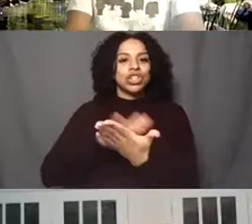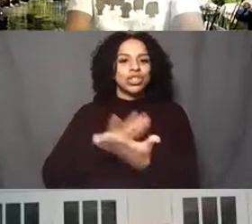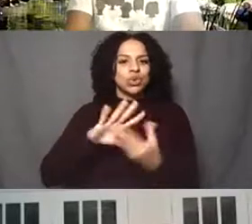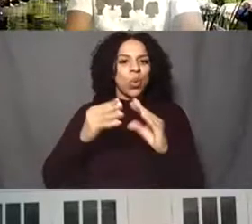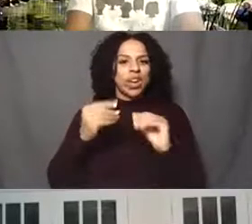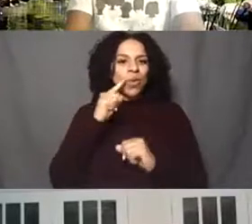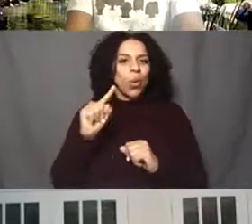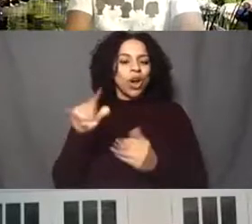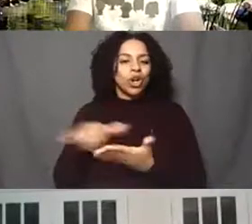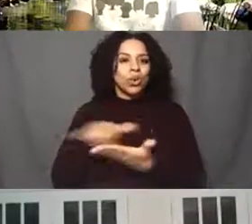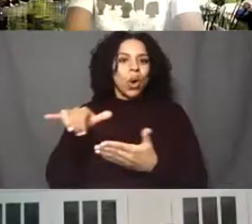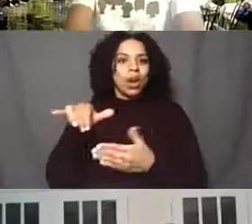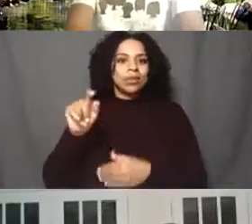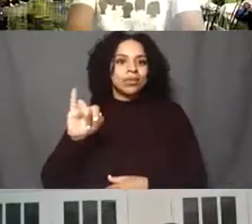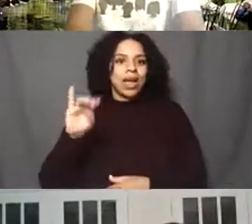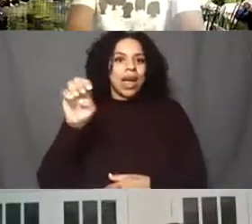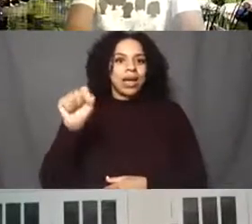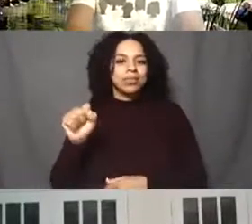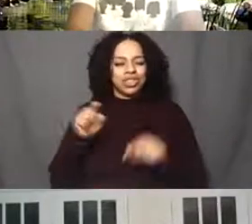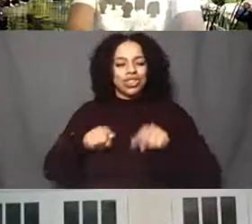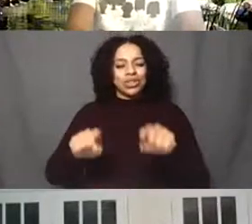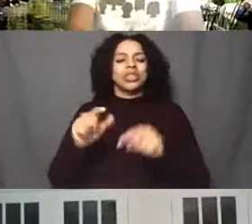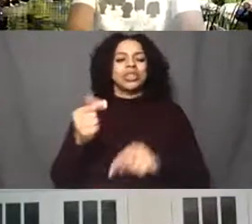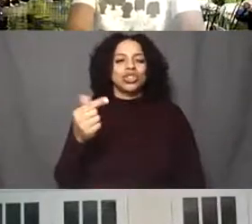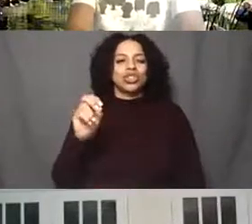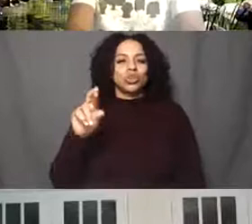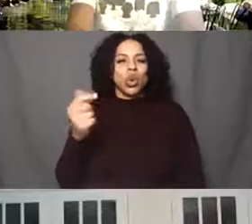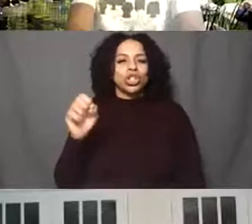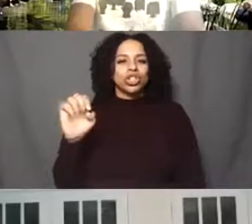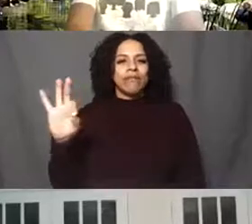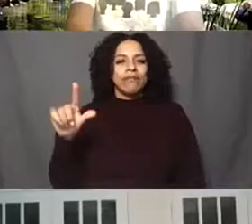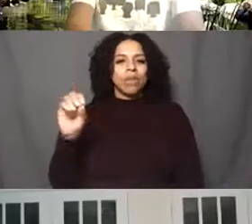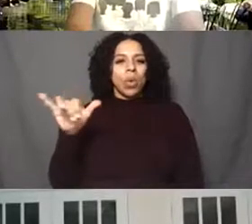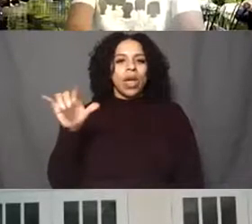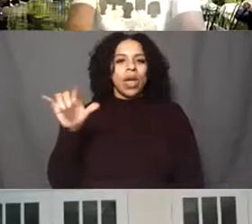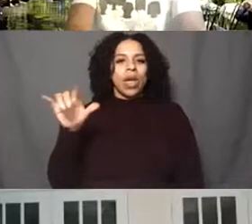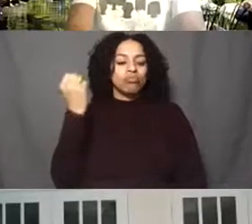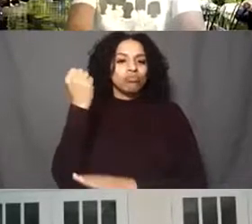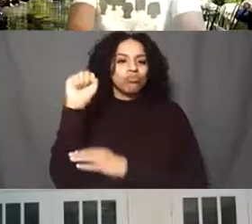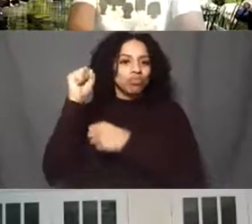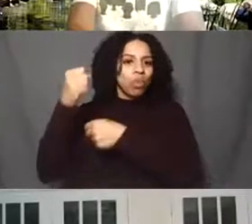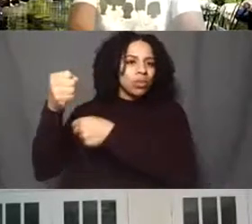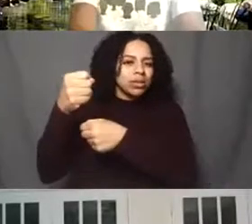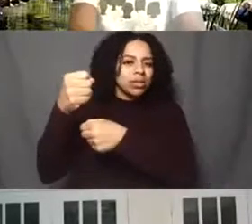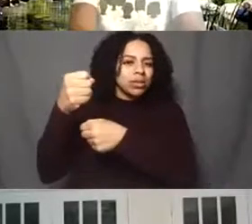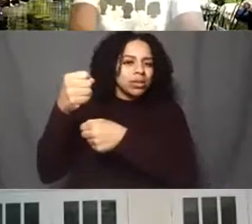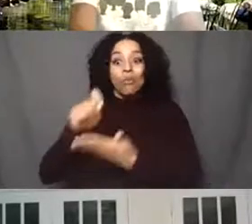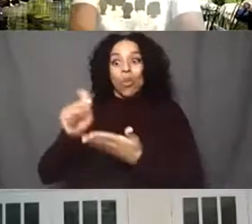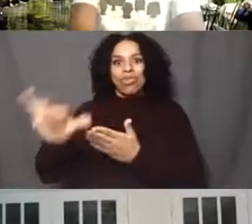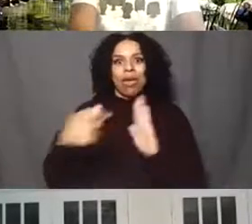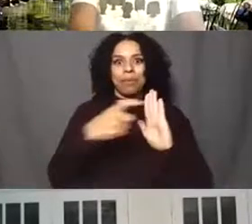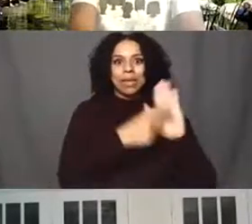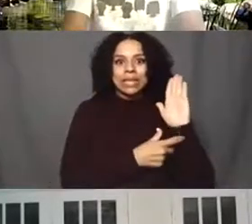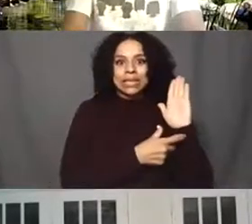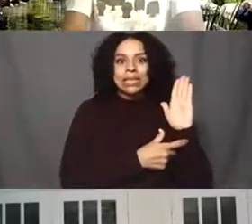year in the wake of the George Floyd protests. And I wrote that piece. I mean, one, I benefited from